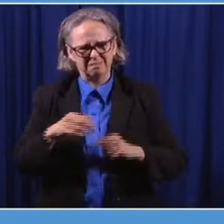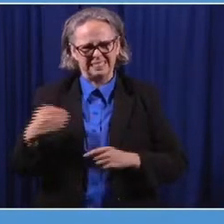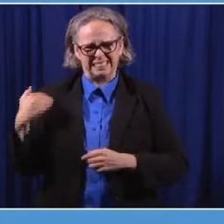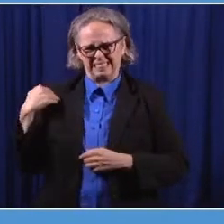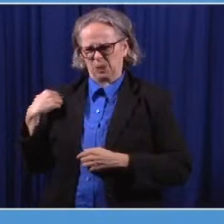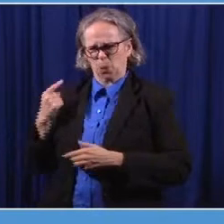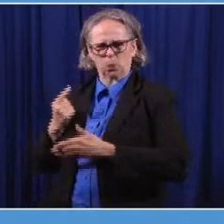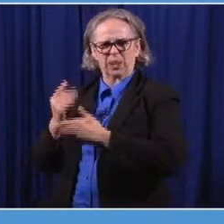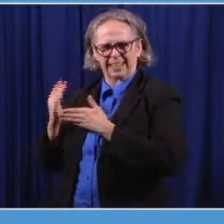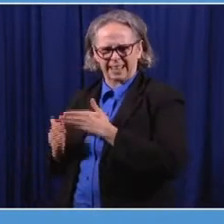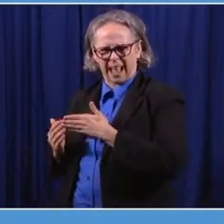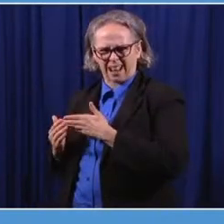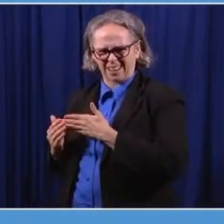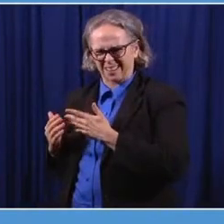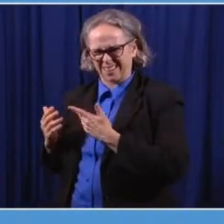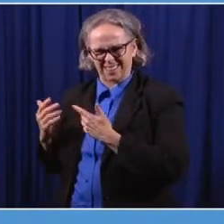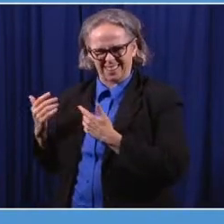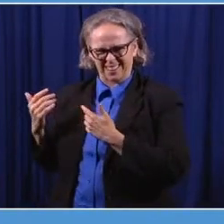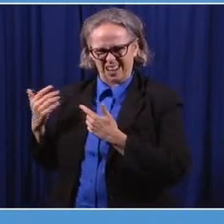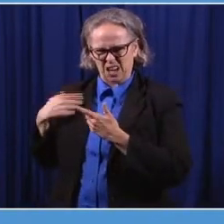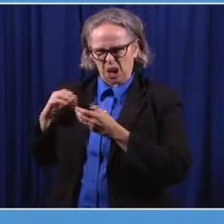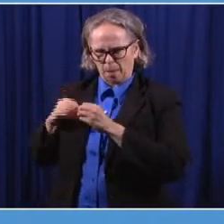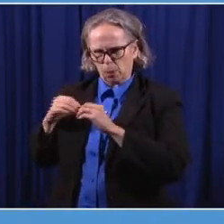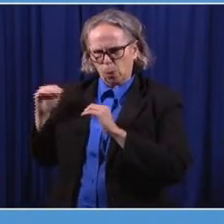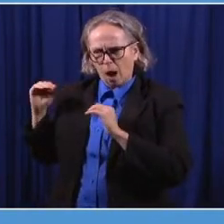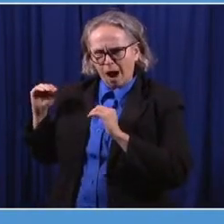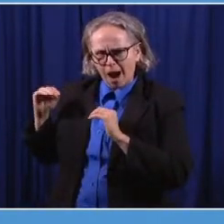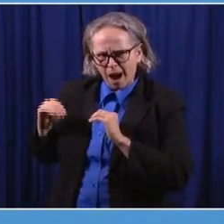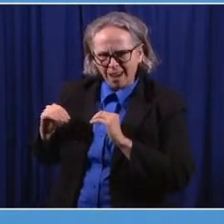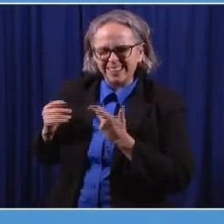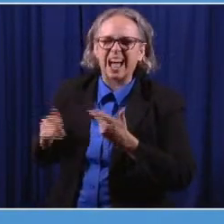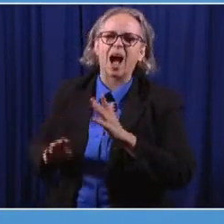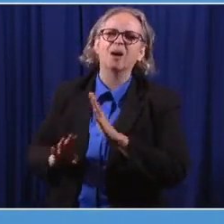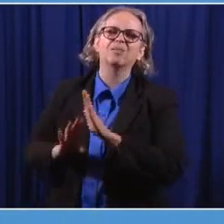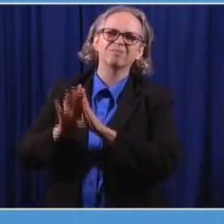were down. They're back up now, 1,100.